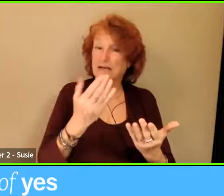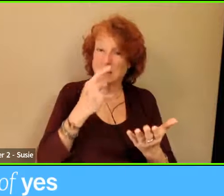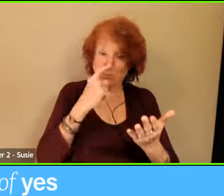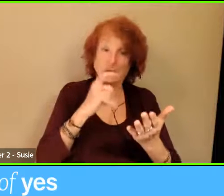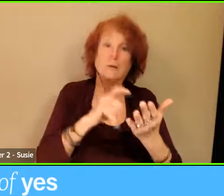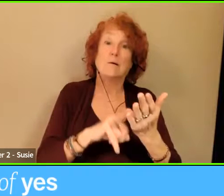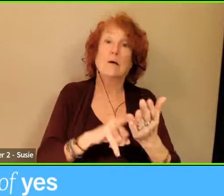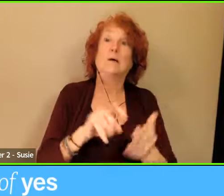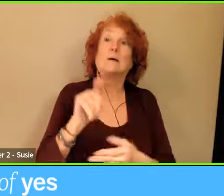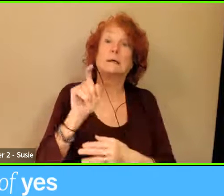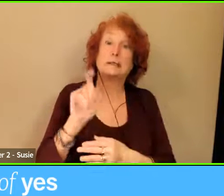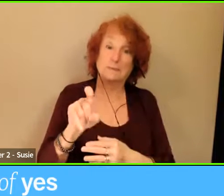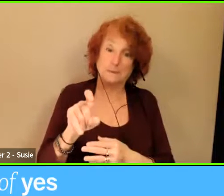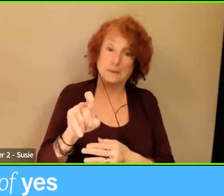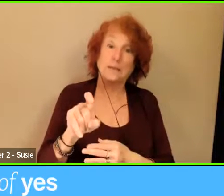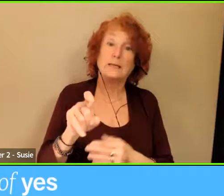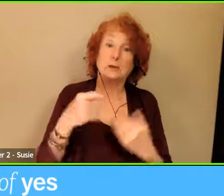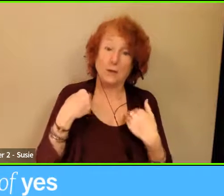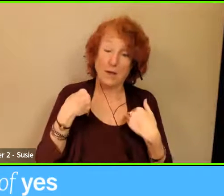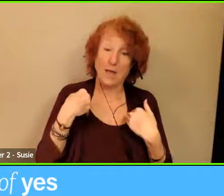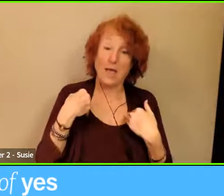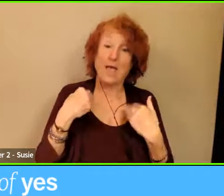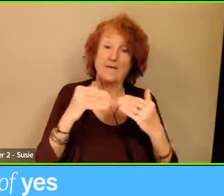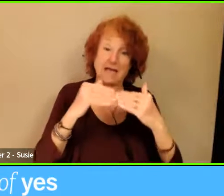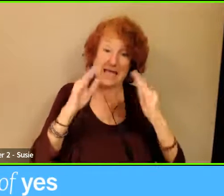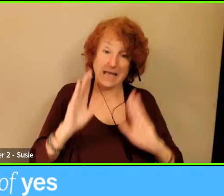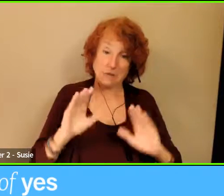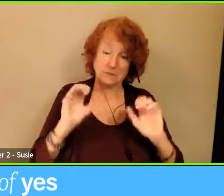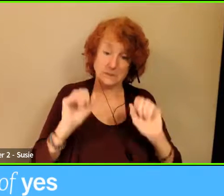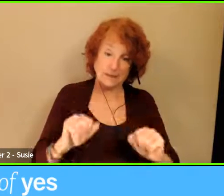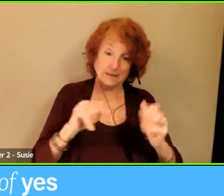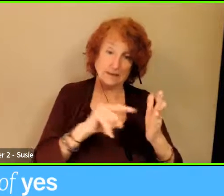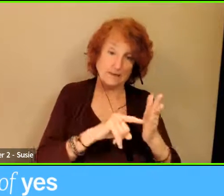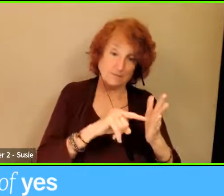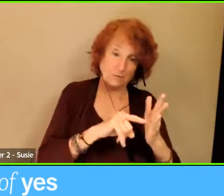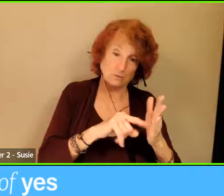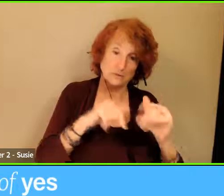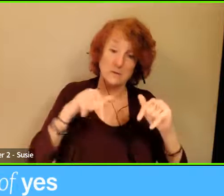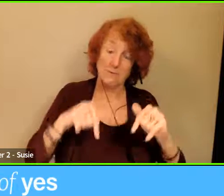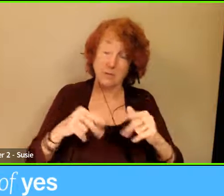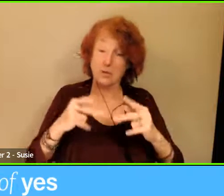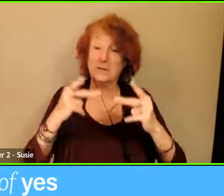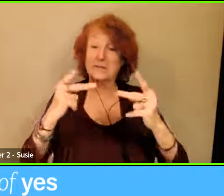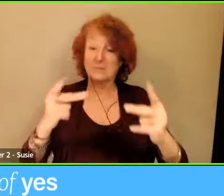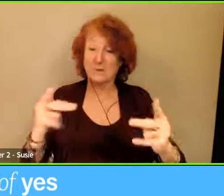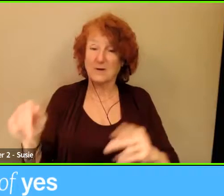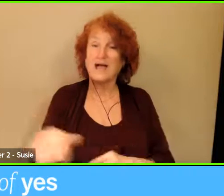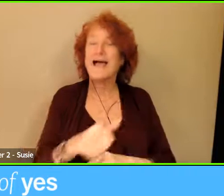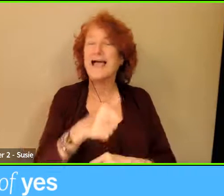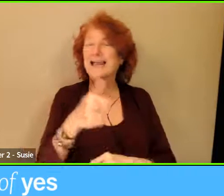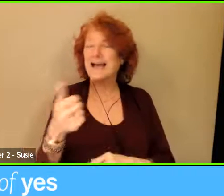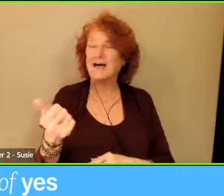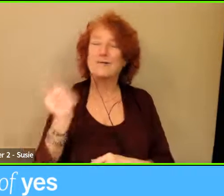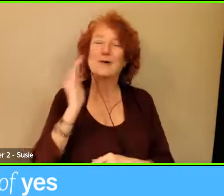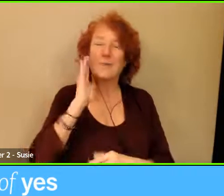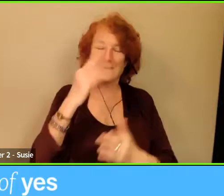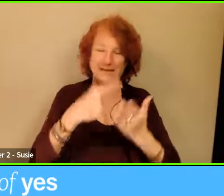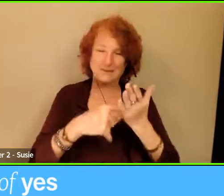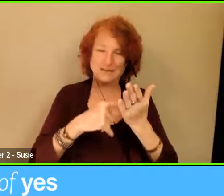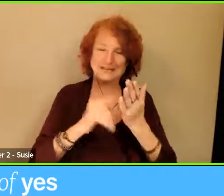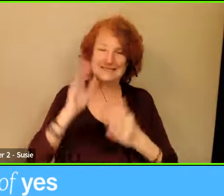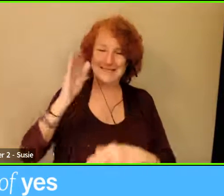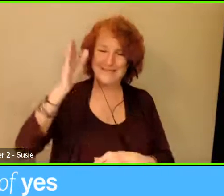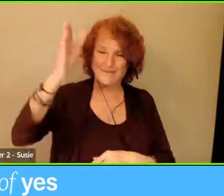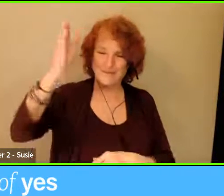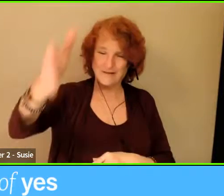for affordable housing. And so through this proposal and through others that are not on the agenda for tonight, but that we'll discuss at future info sessions,